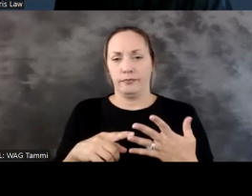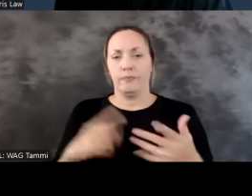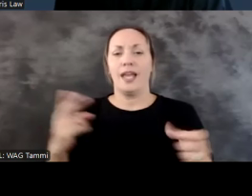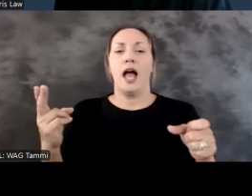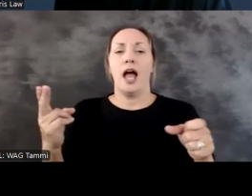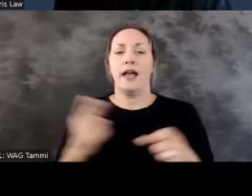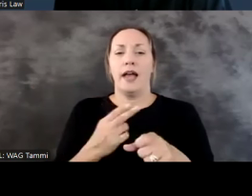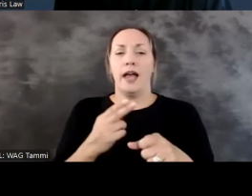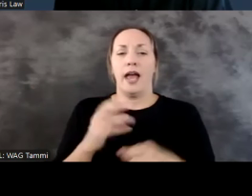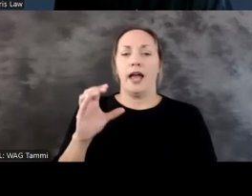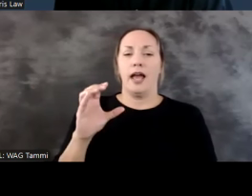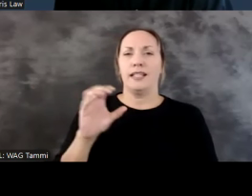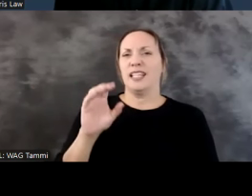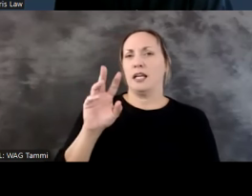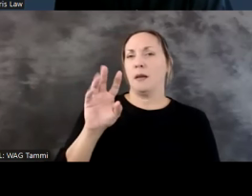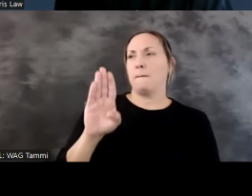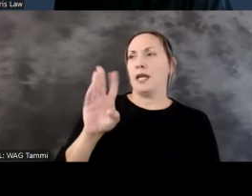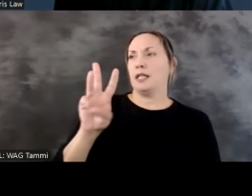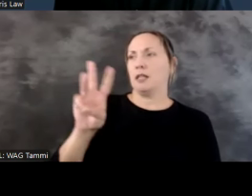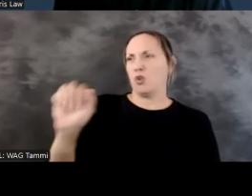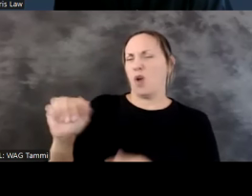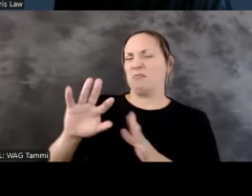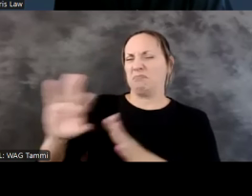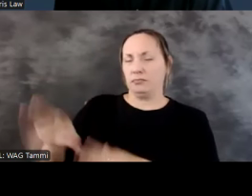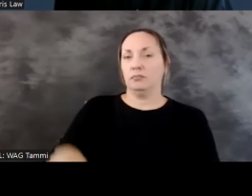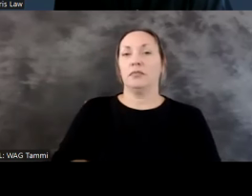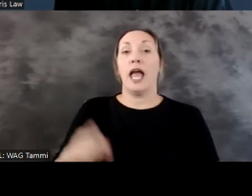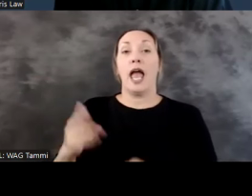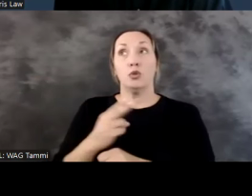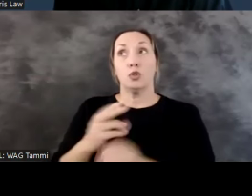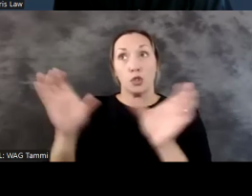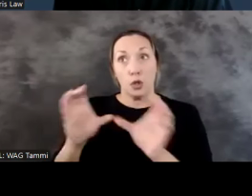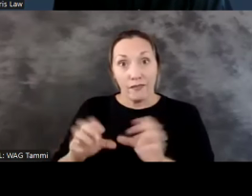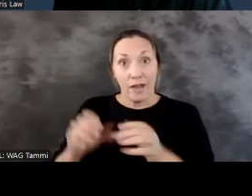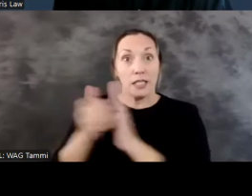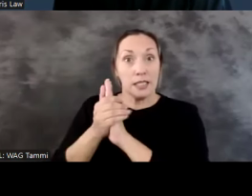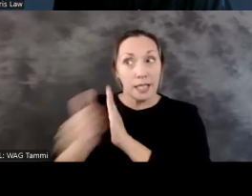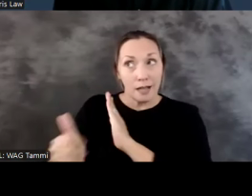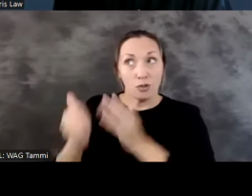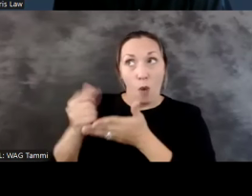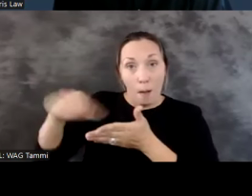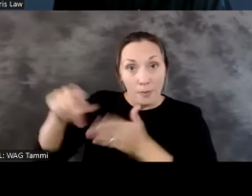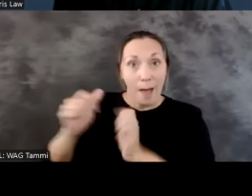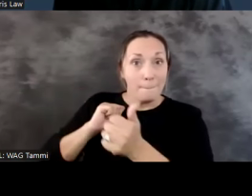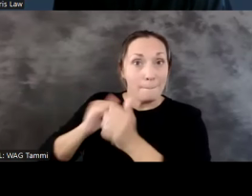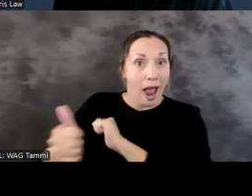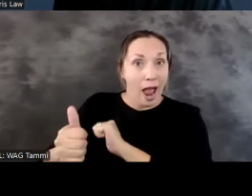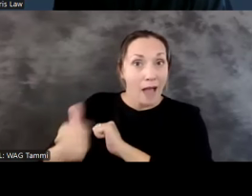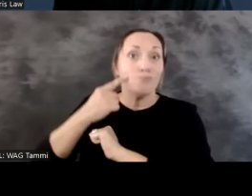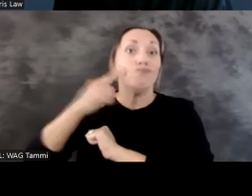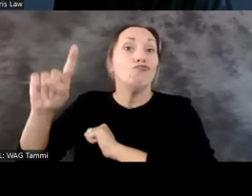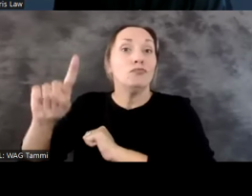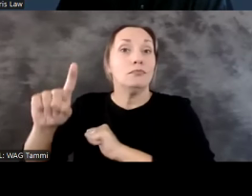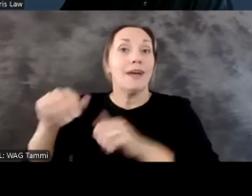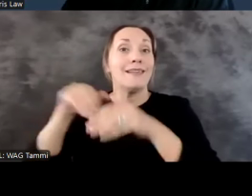certified skills to help app development teams pass accessibility tests with flying